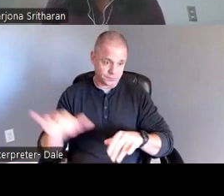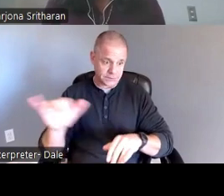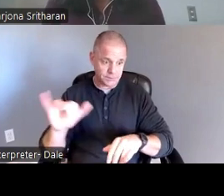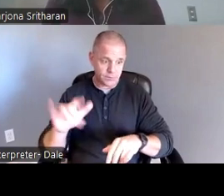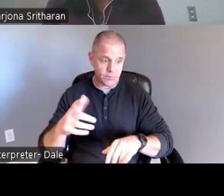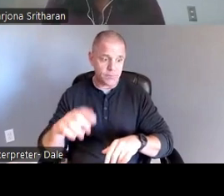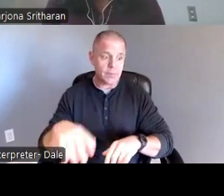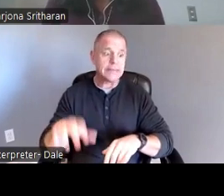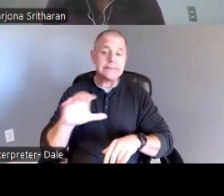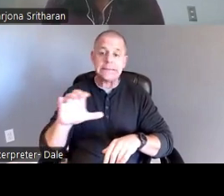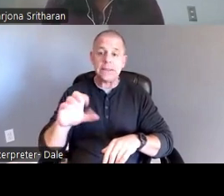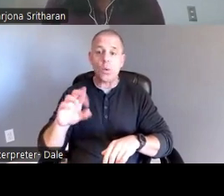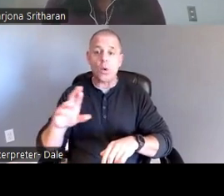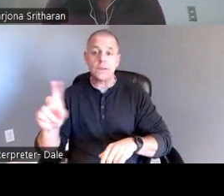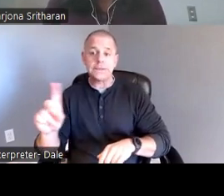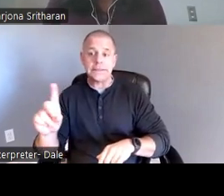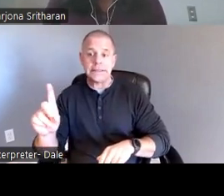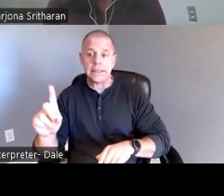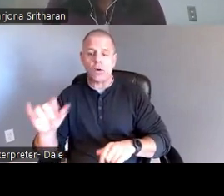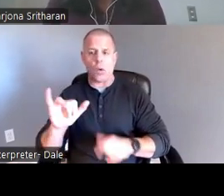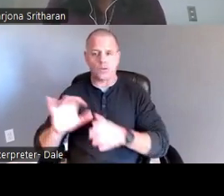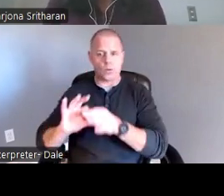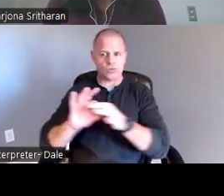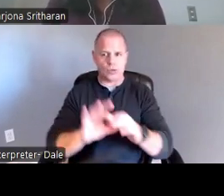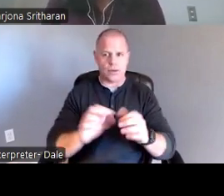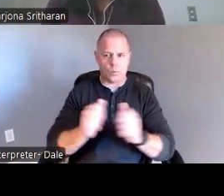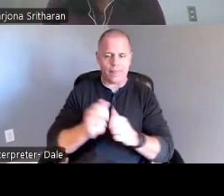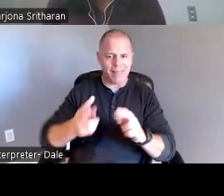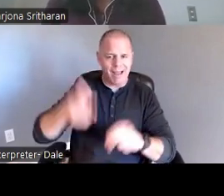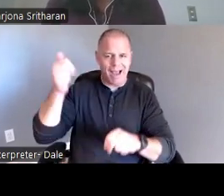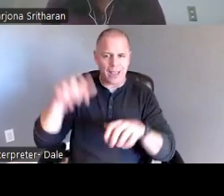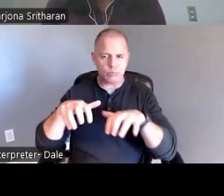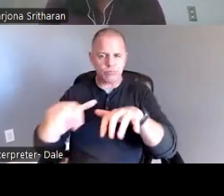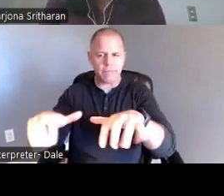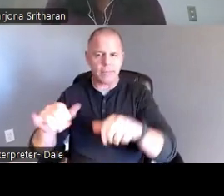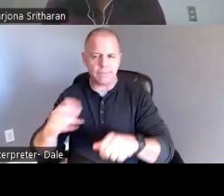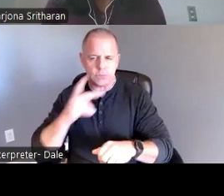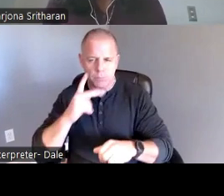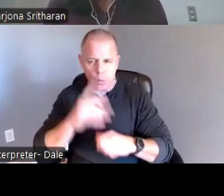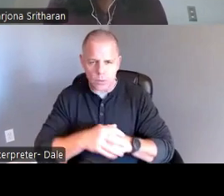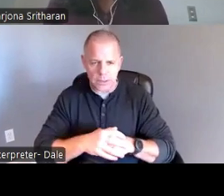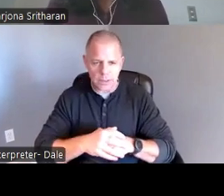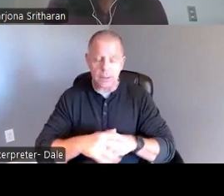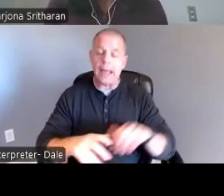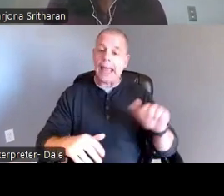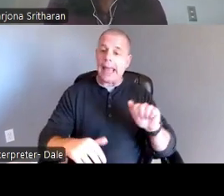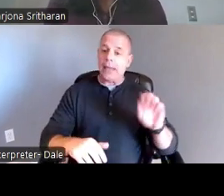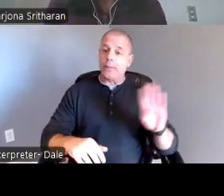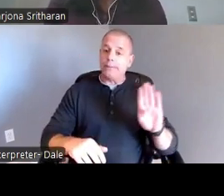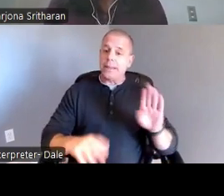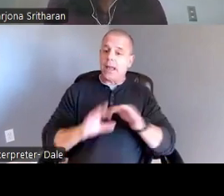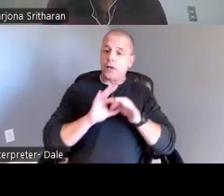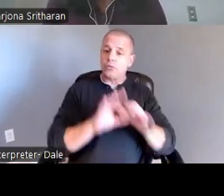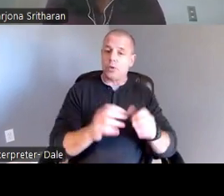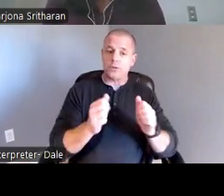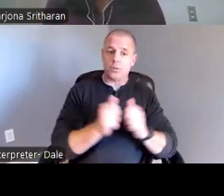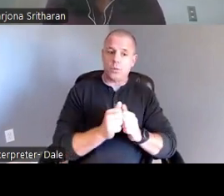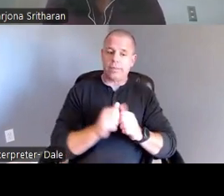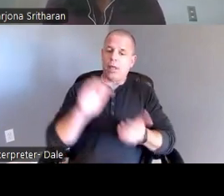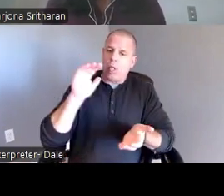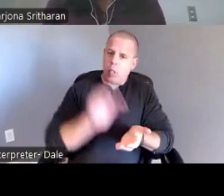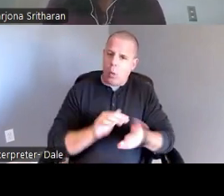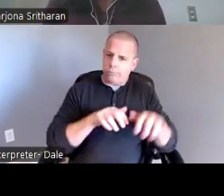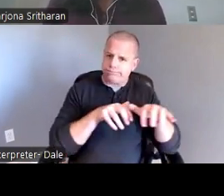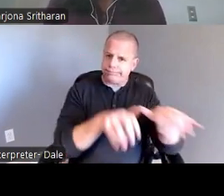D grades were also associated with a higher prevalence of smoking, and A or B was actually associated with a lower prevalence of